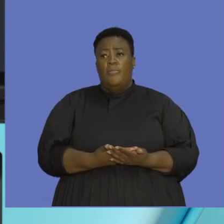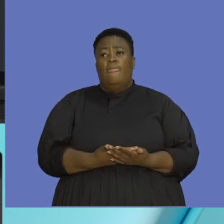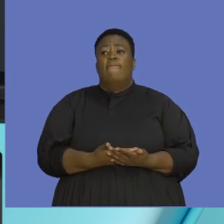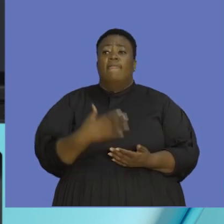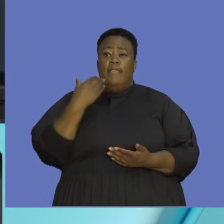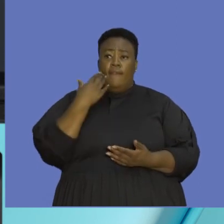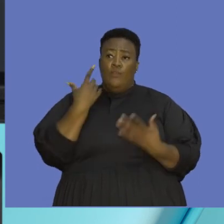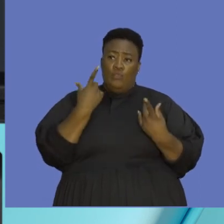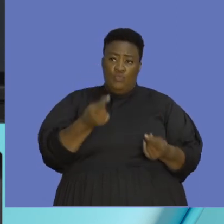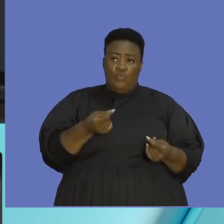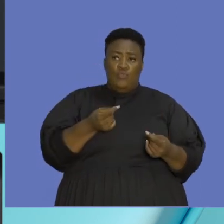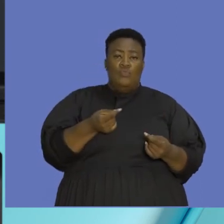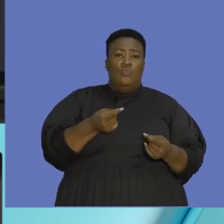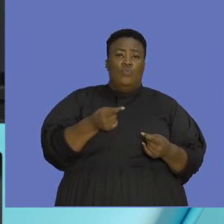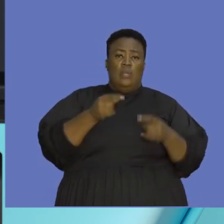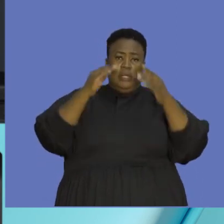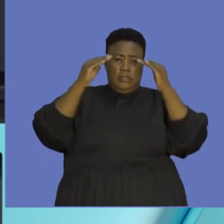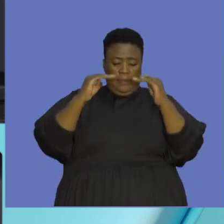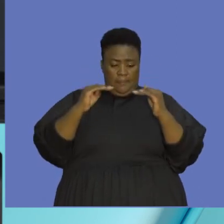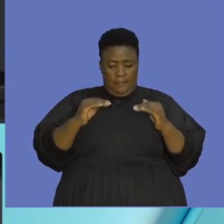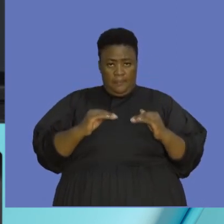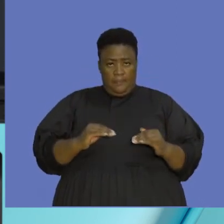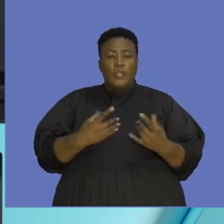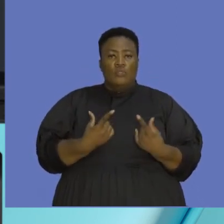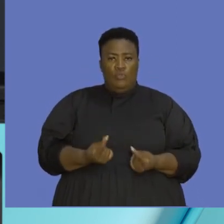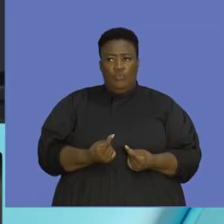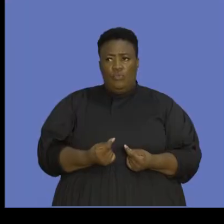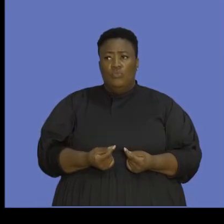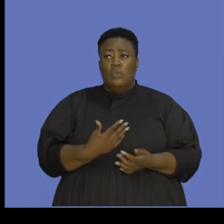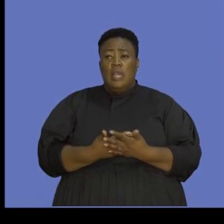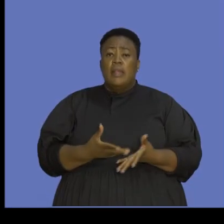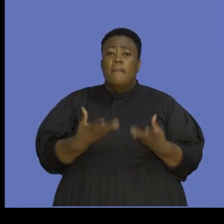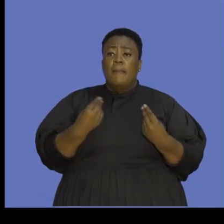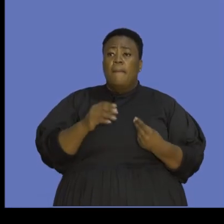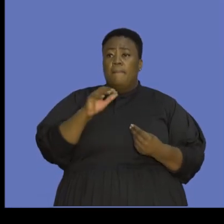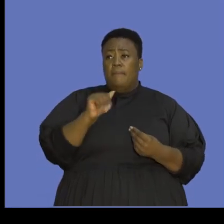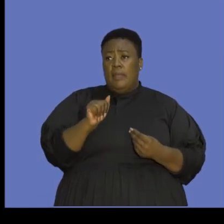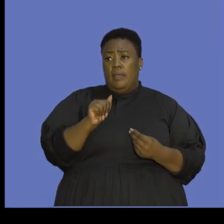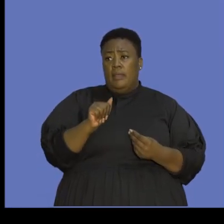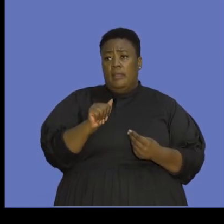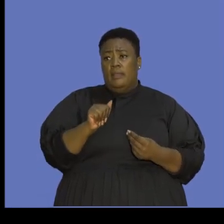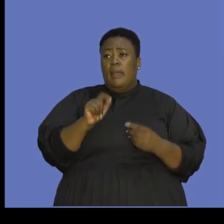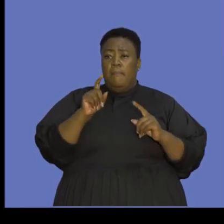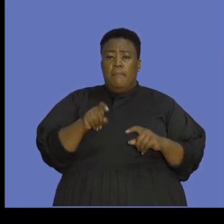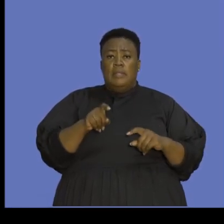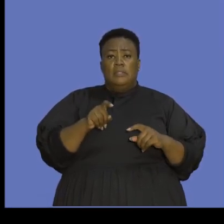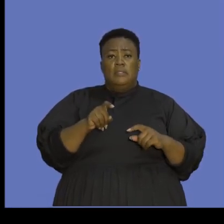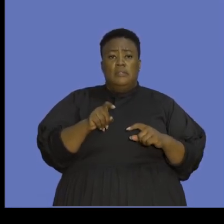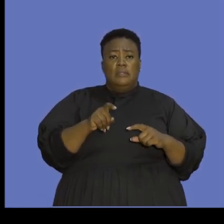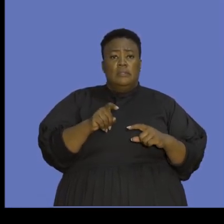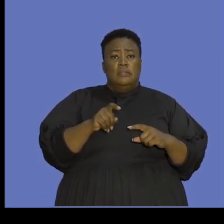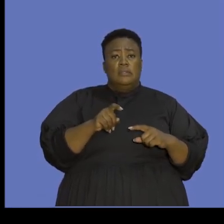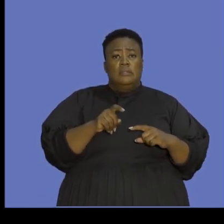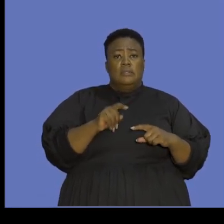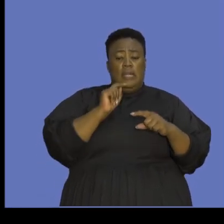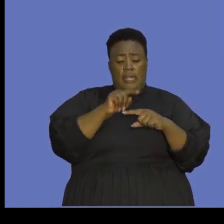that. If you need to do all the maths, do all the maths, okay? So in other words, to get A on its own, I need to divide both